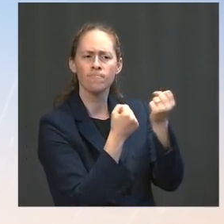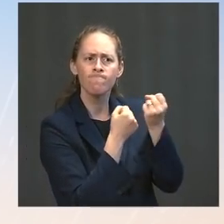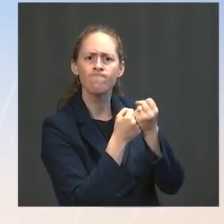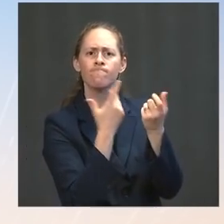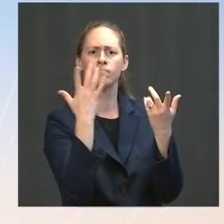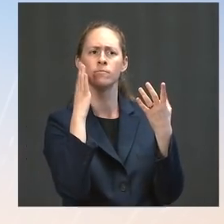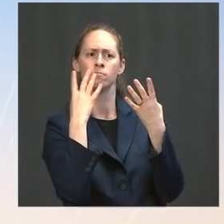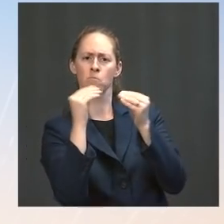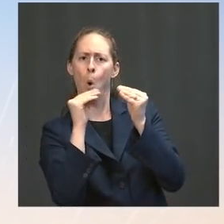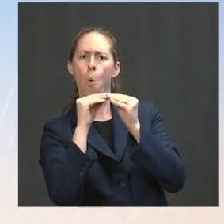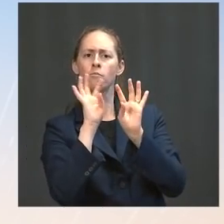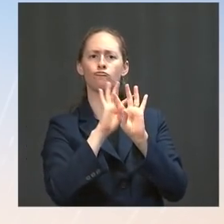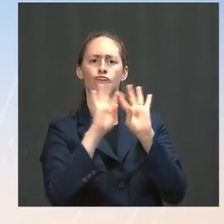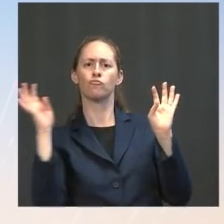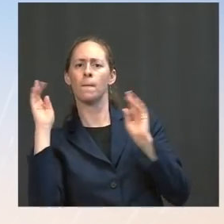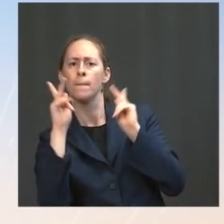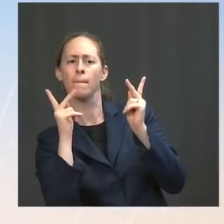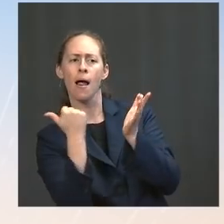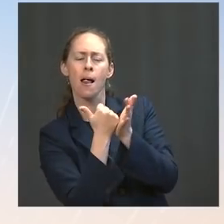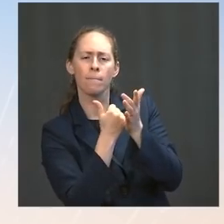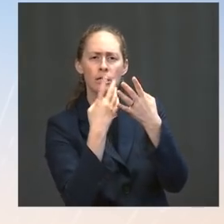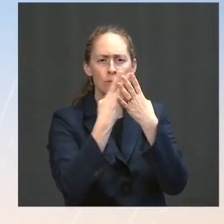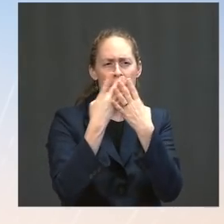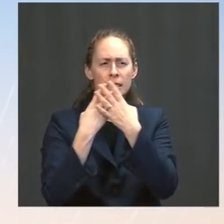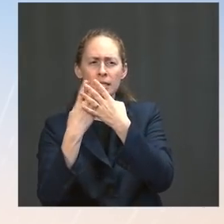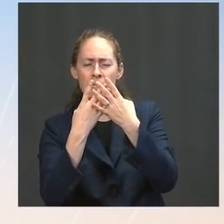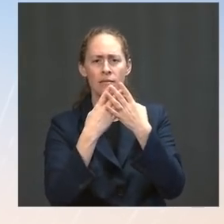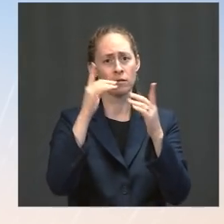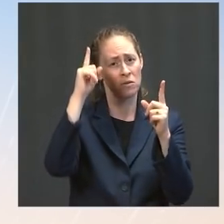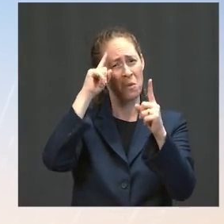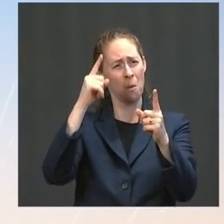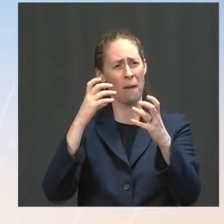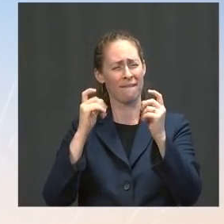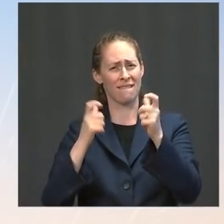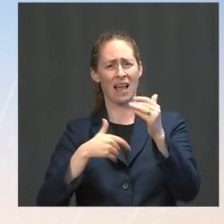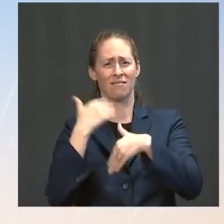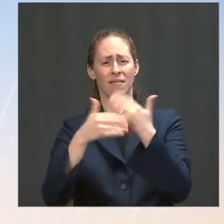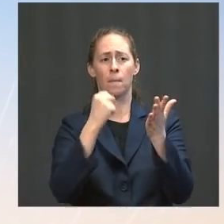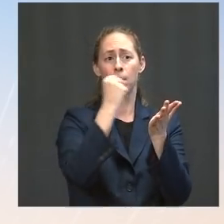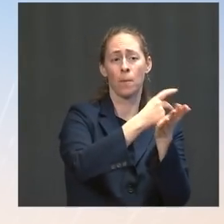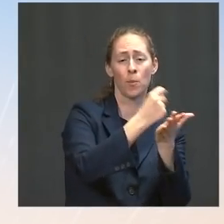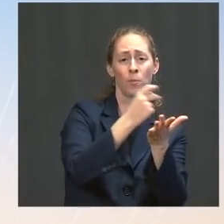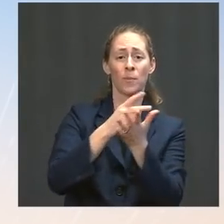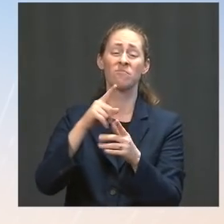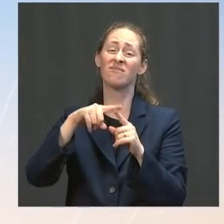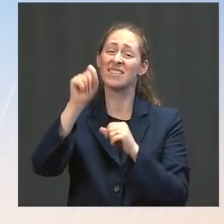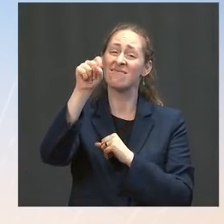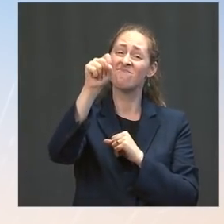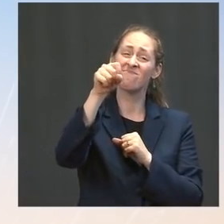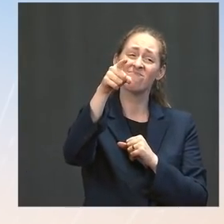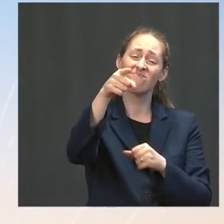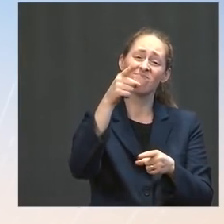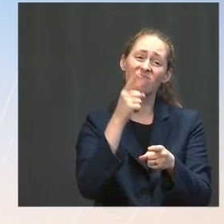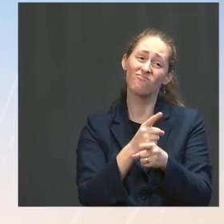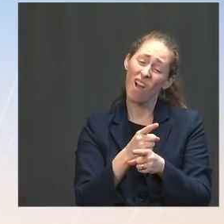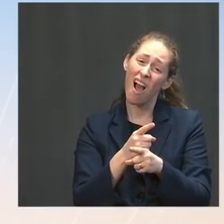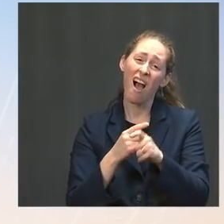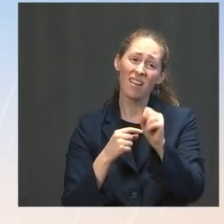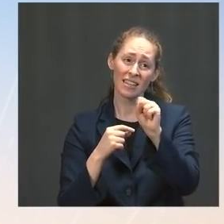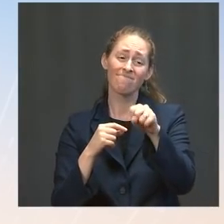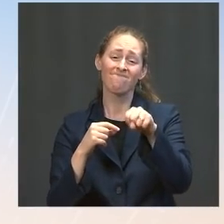objectives as it pertains to Americans. Do you guys have a specific threshold or number when it comes to Afghans about what would